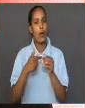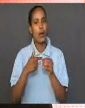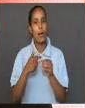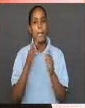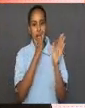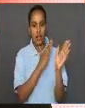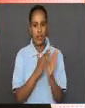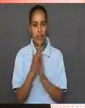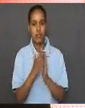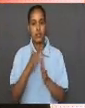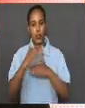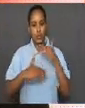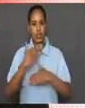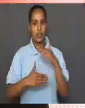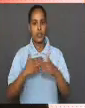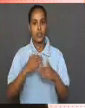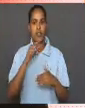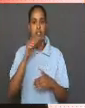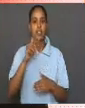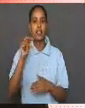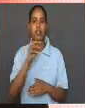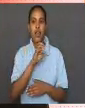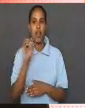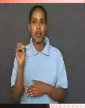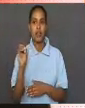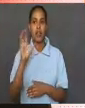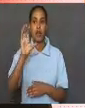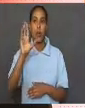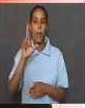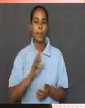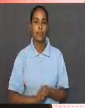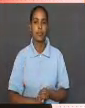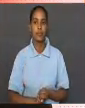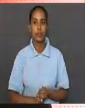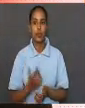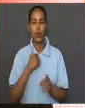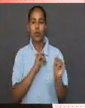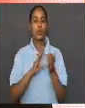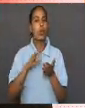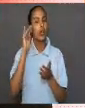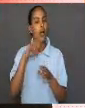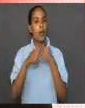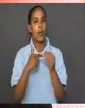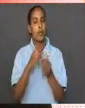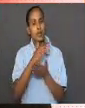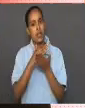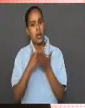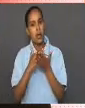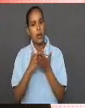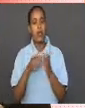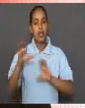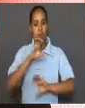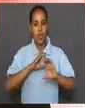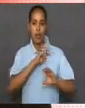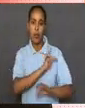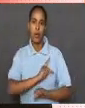learned about the manufacturing processes of zinc and chromium. We also learned about some